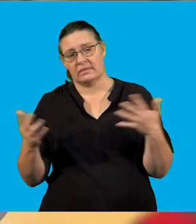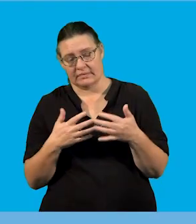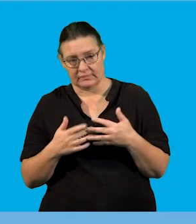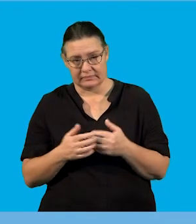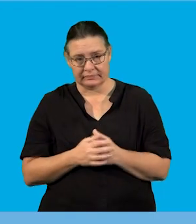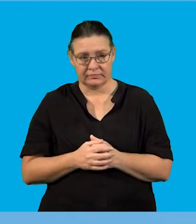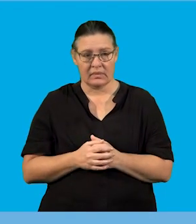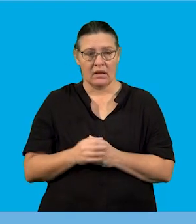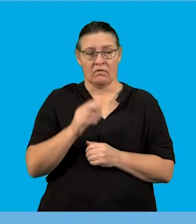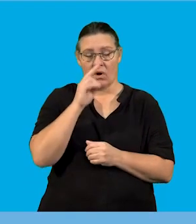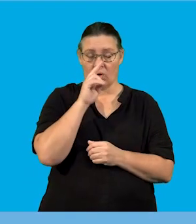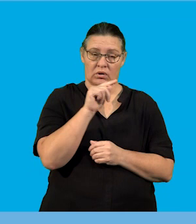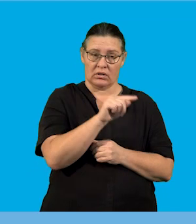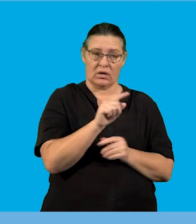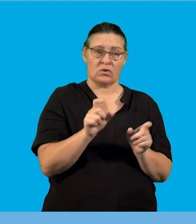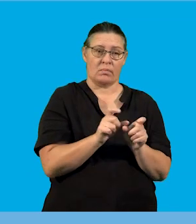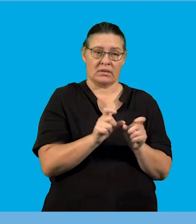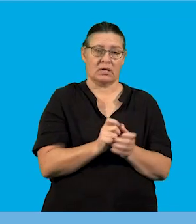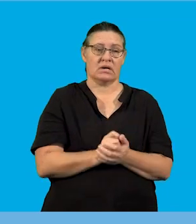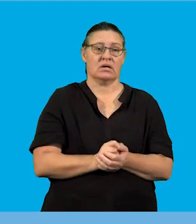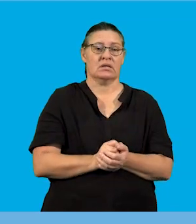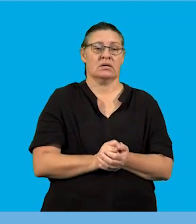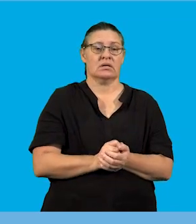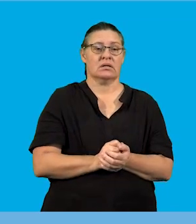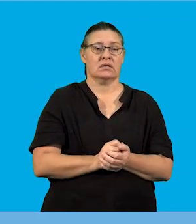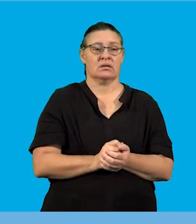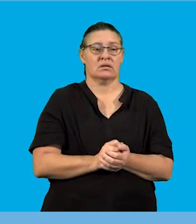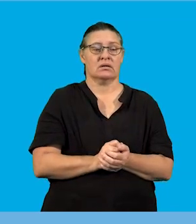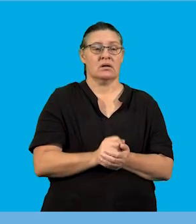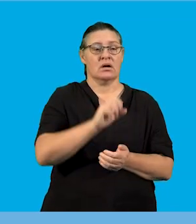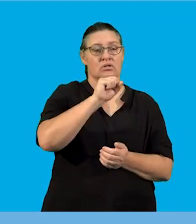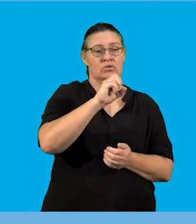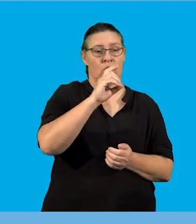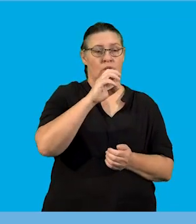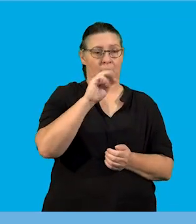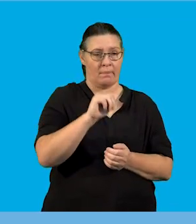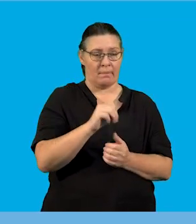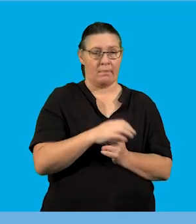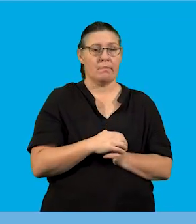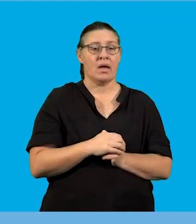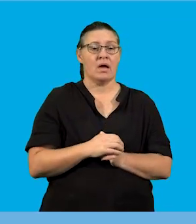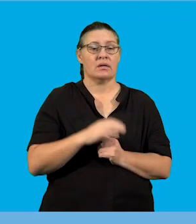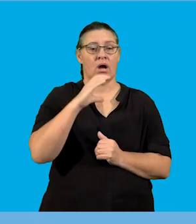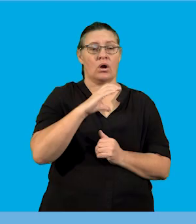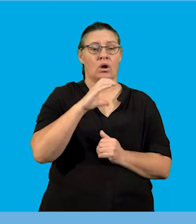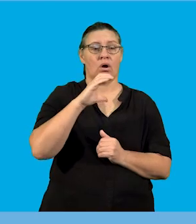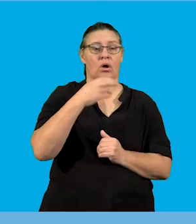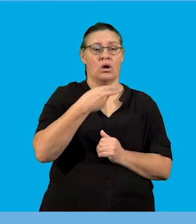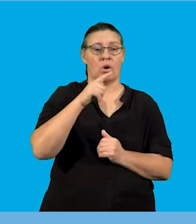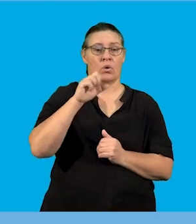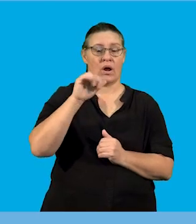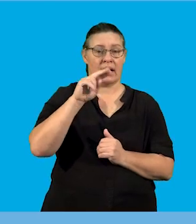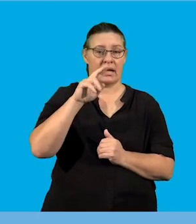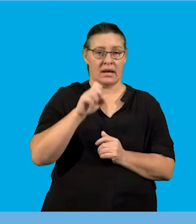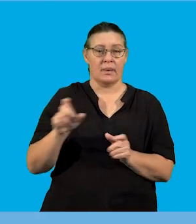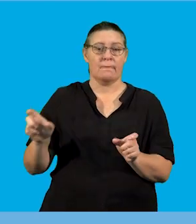compound. When we are looking again at that particular compound, NaCl, when the element of sodium and chlorine